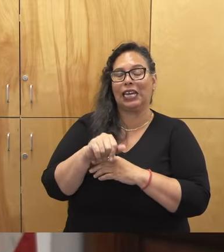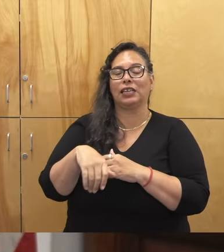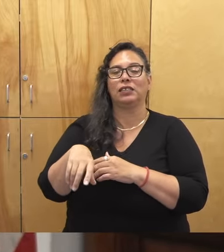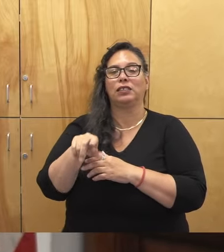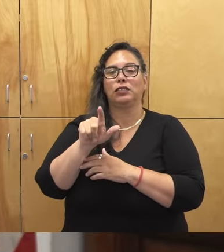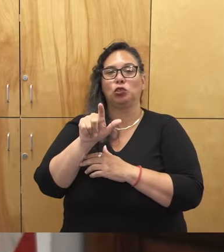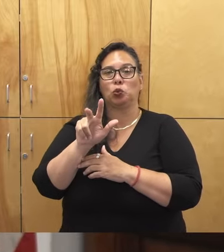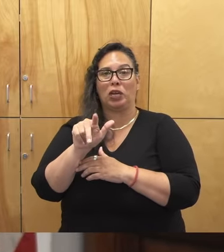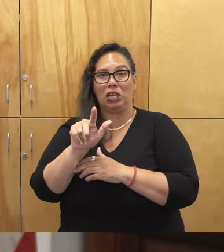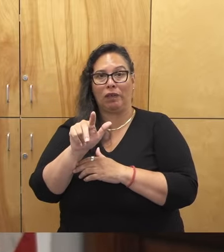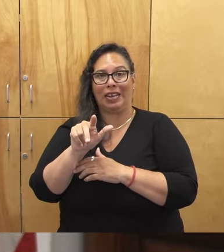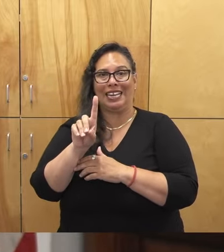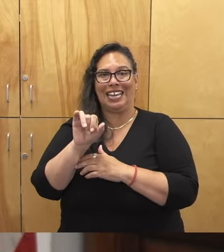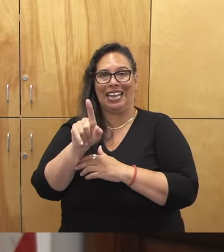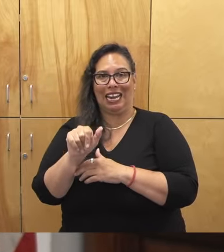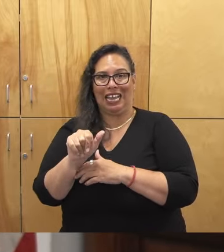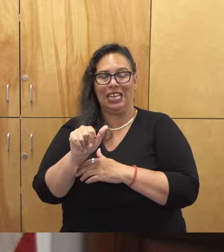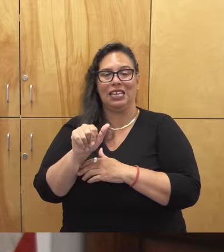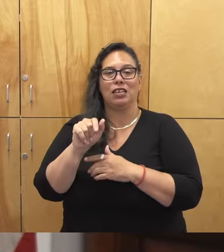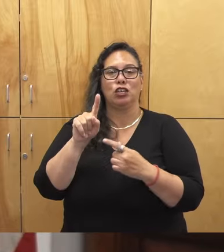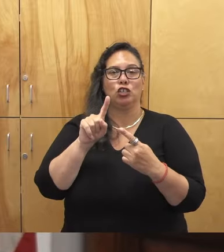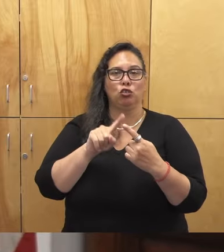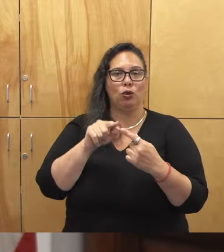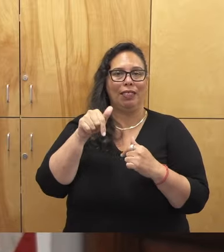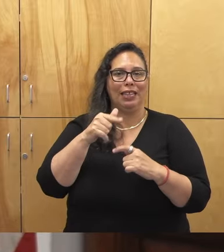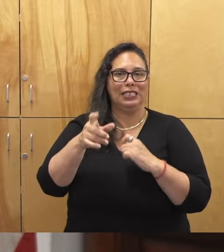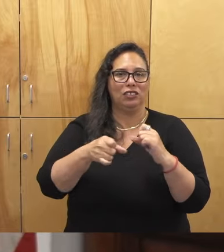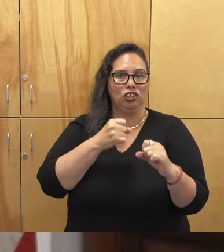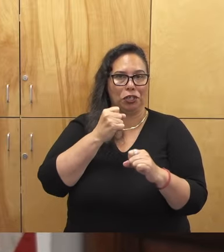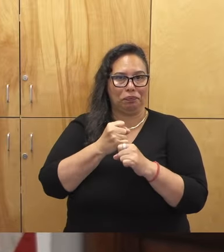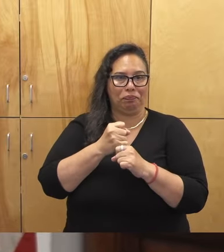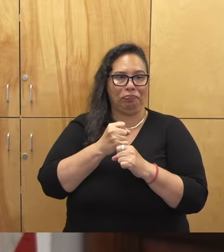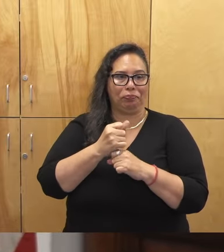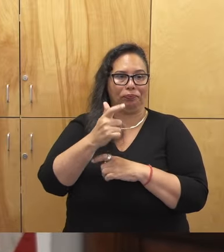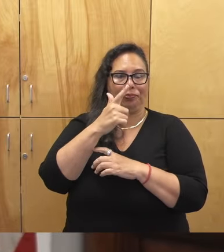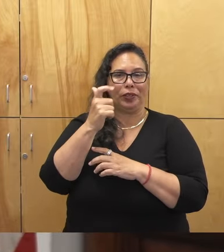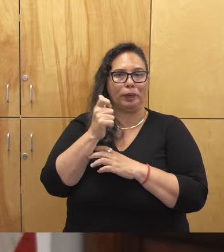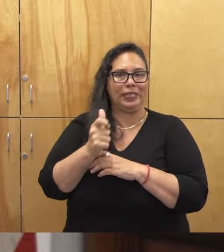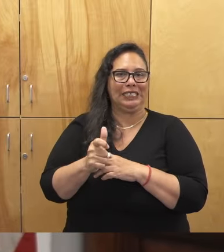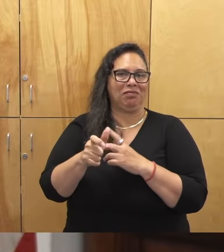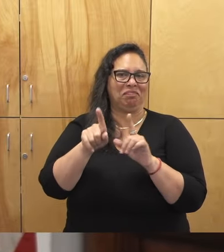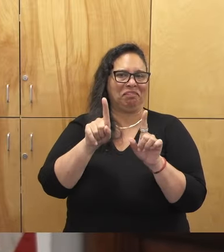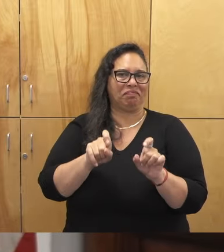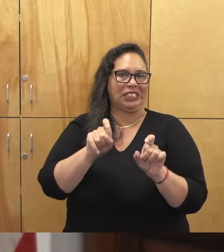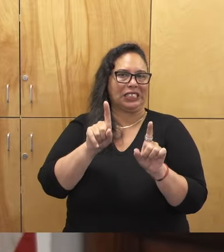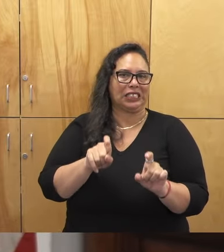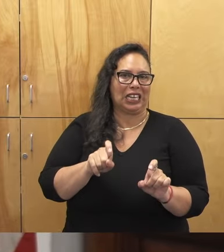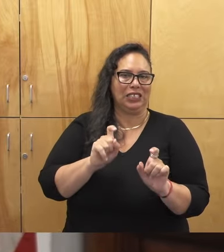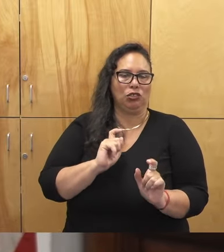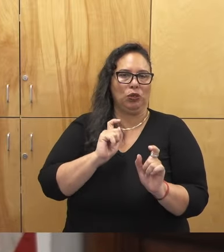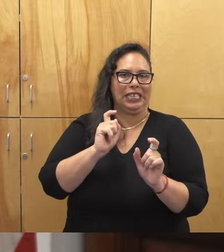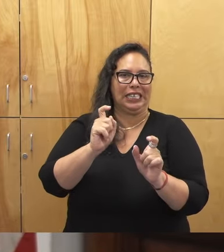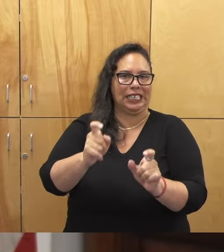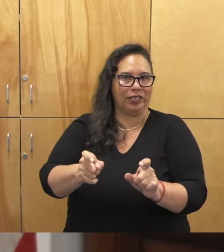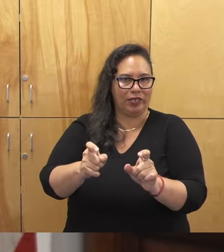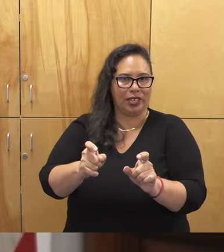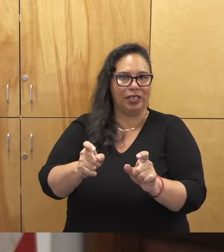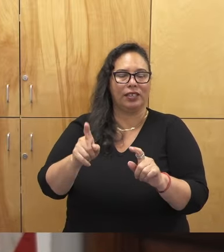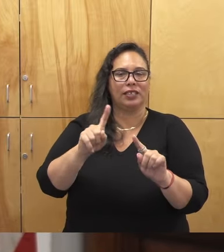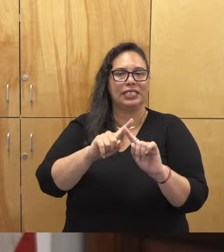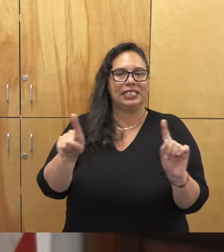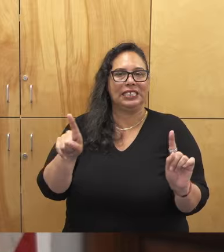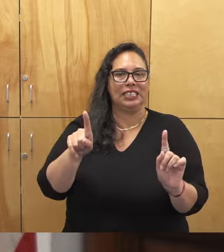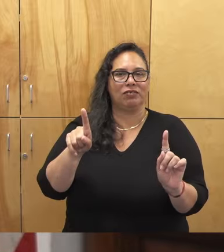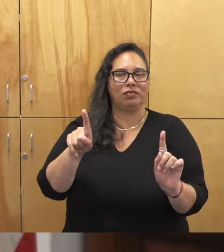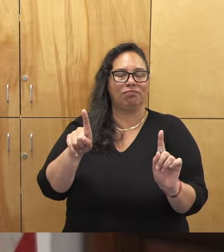2022/2023 data with this year's data for the very point that you just made, because the diagnostics were given at different points